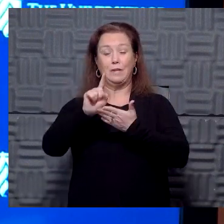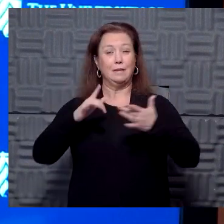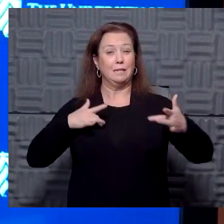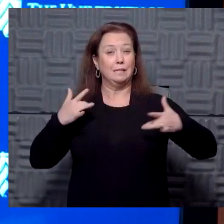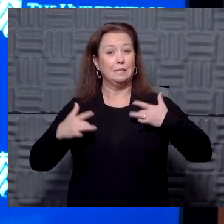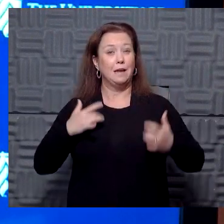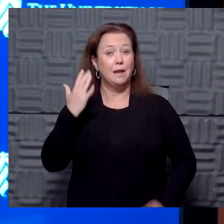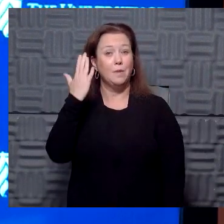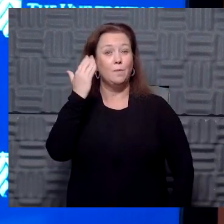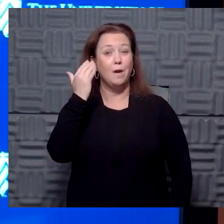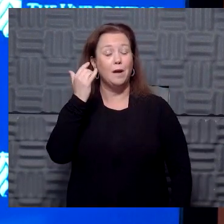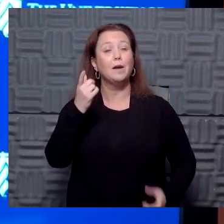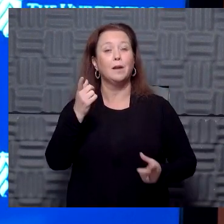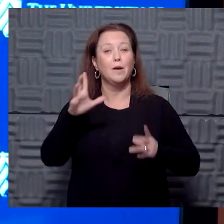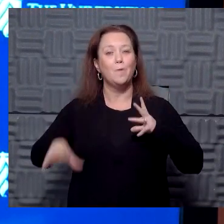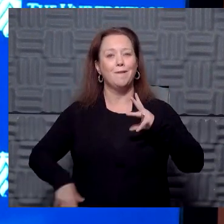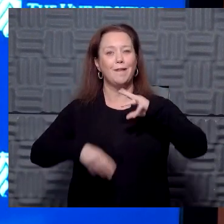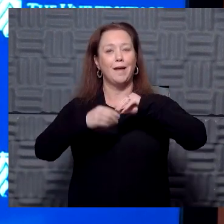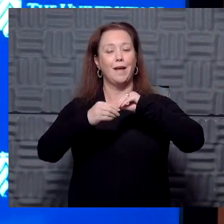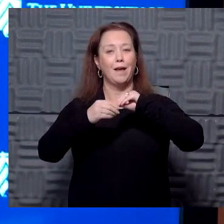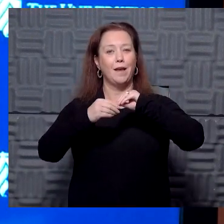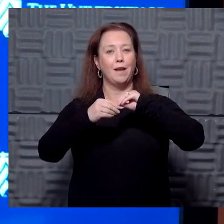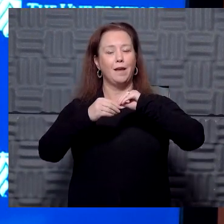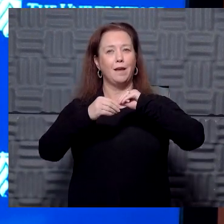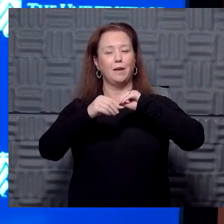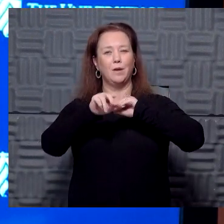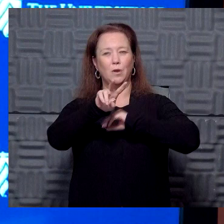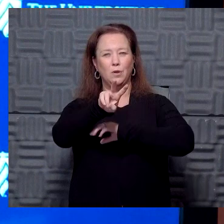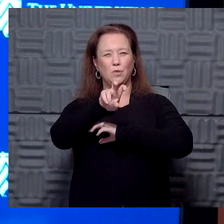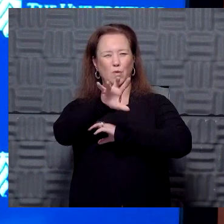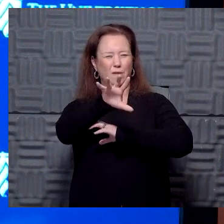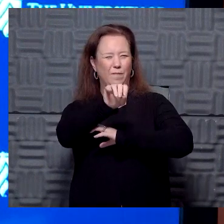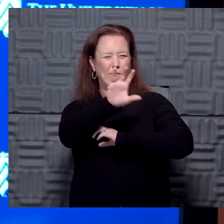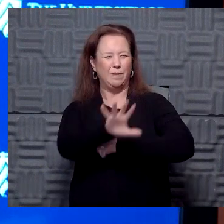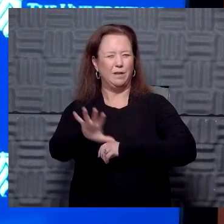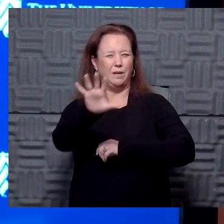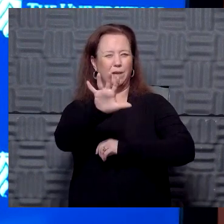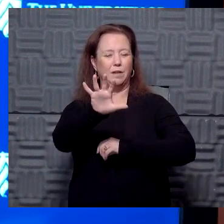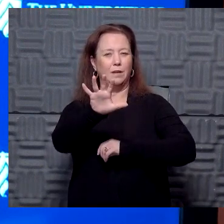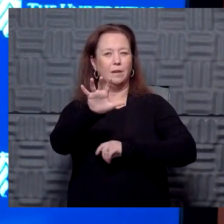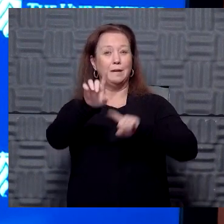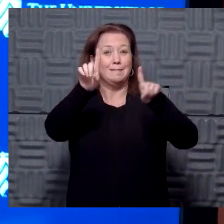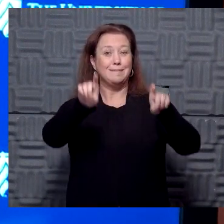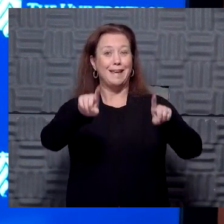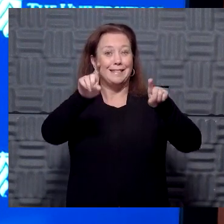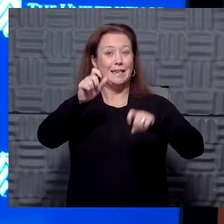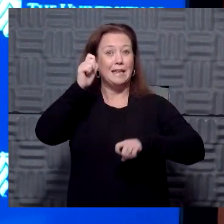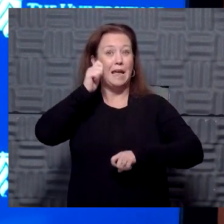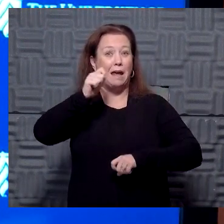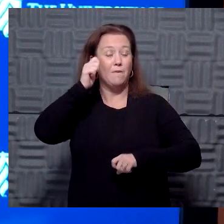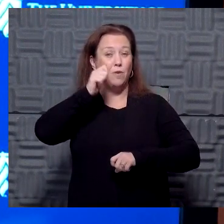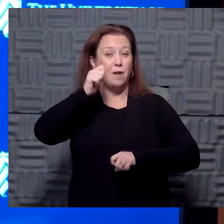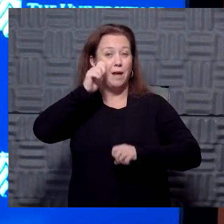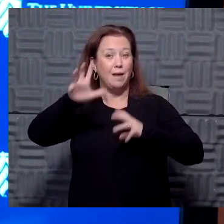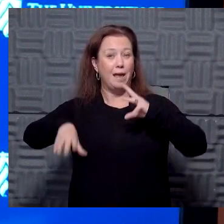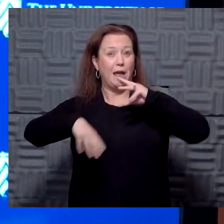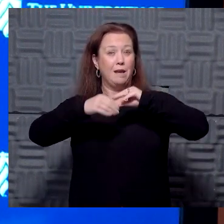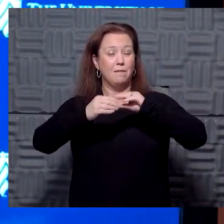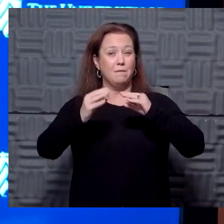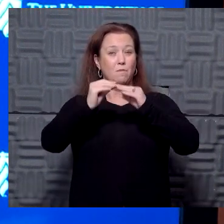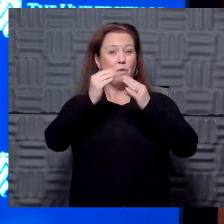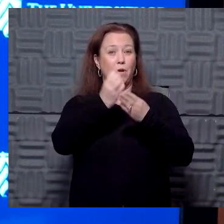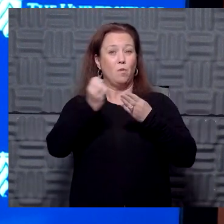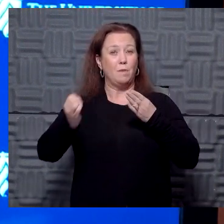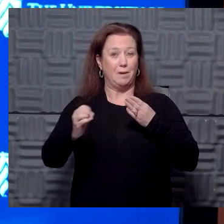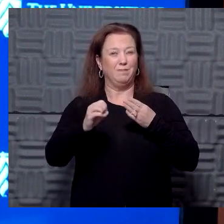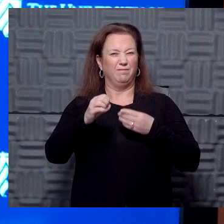are going to be able to add about another 250 or so tests per day to our abilities by adding some additional equipment to the